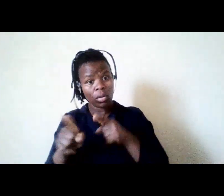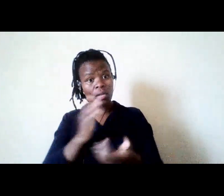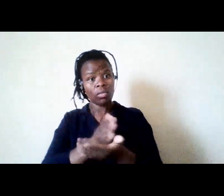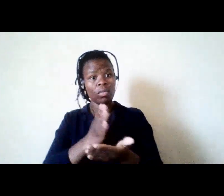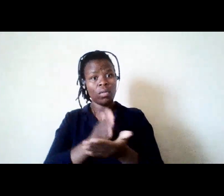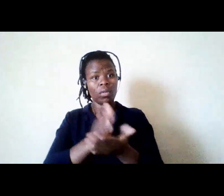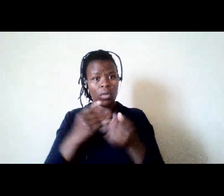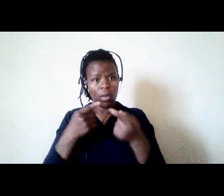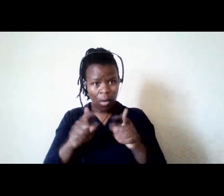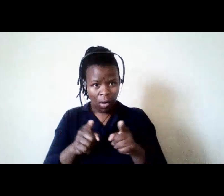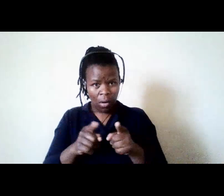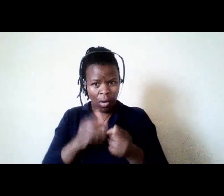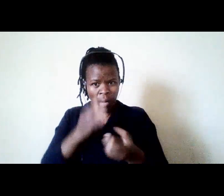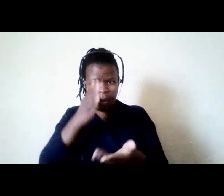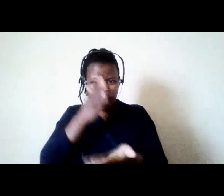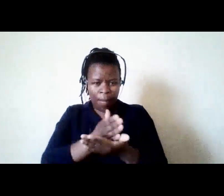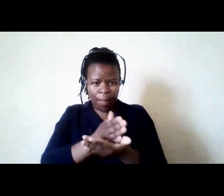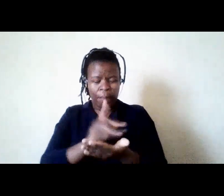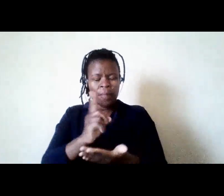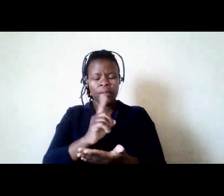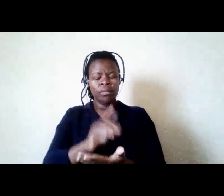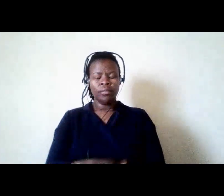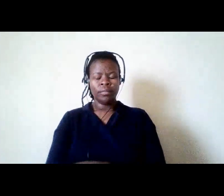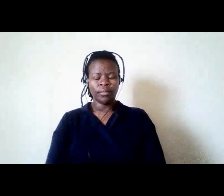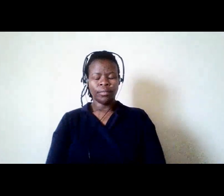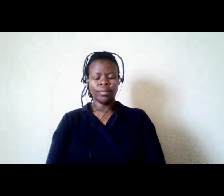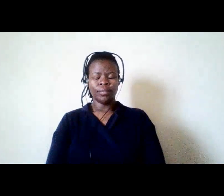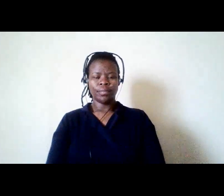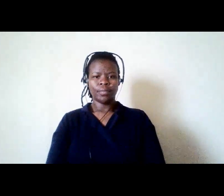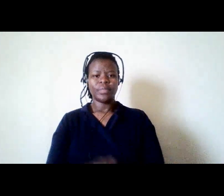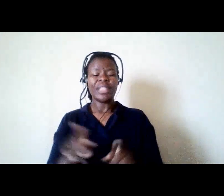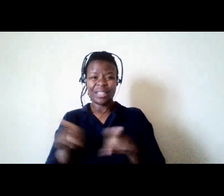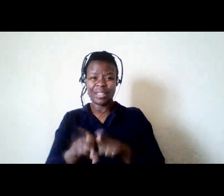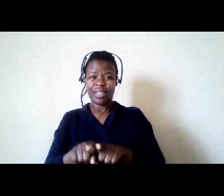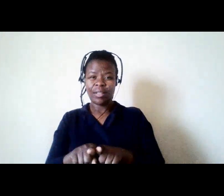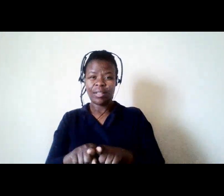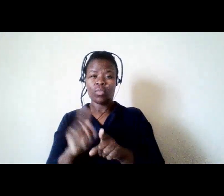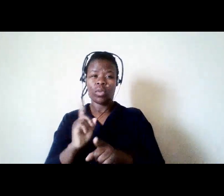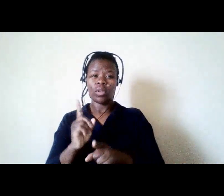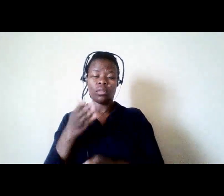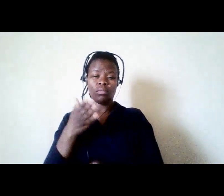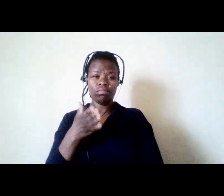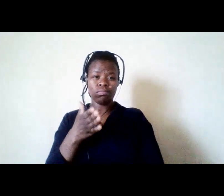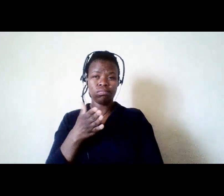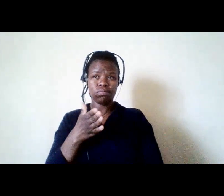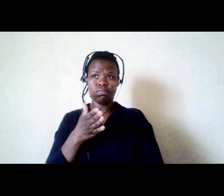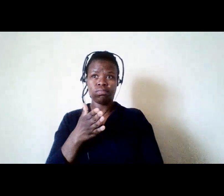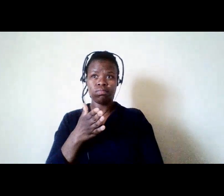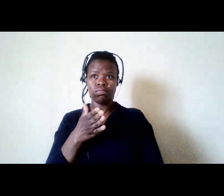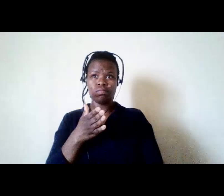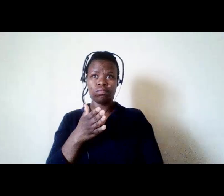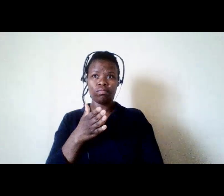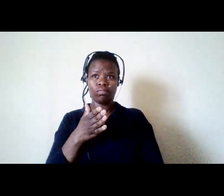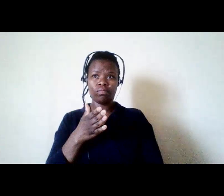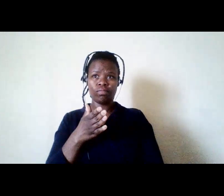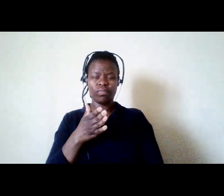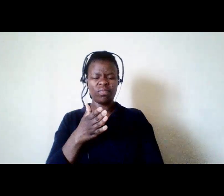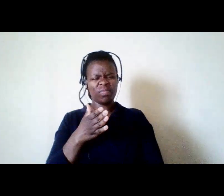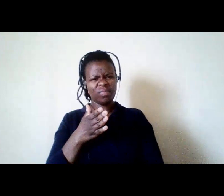US, they're actually kicking against it. In fact, they've turned it around, saying that